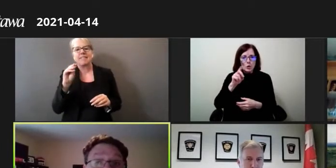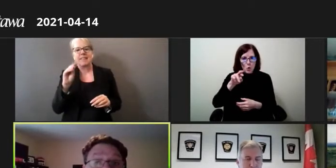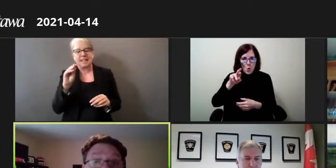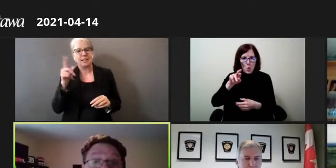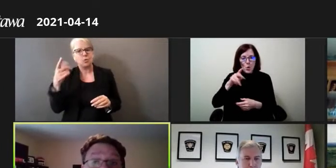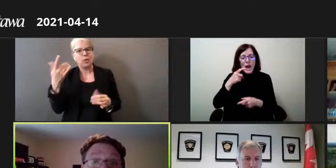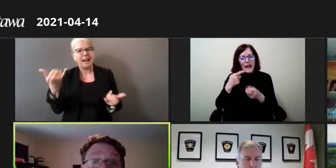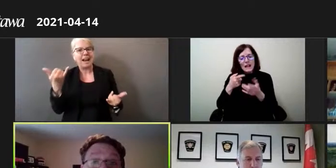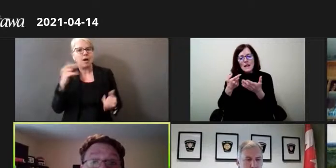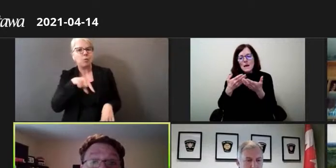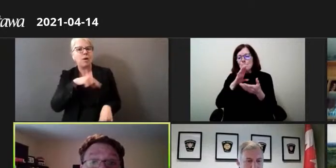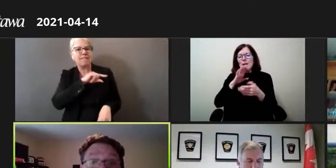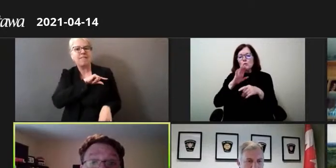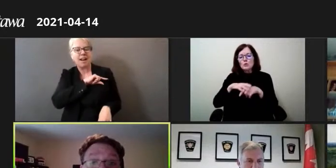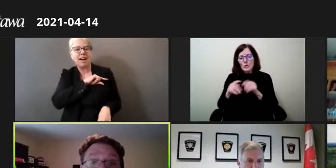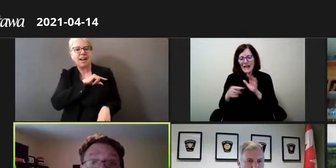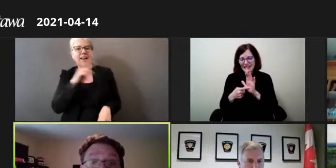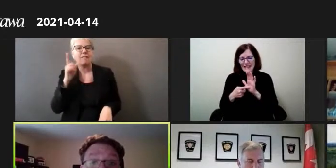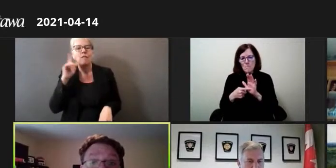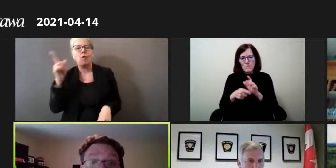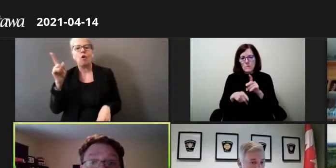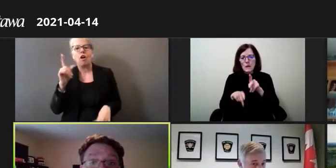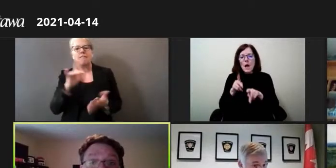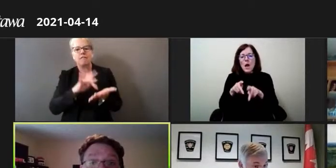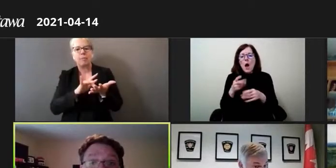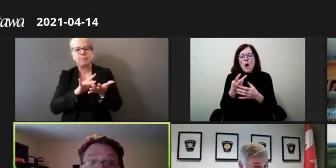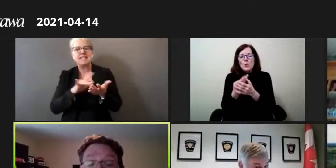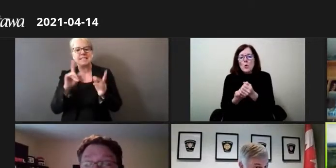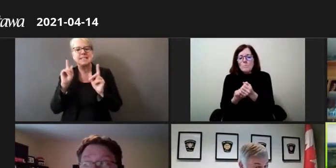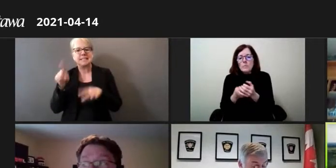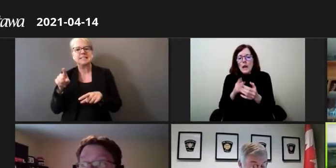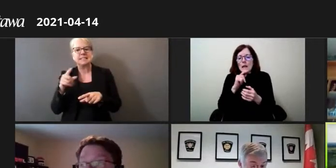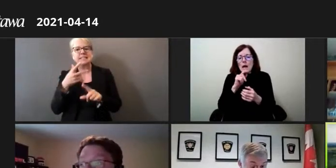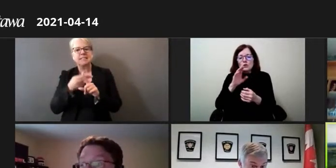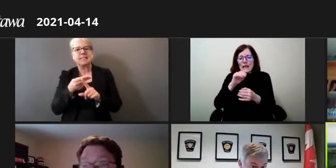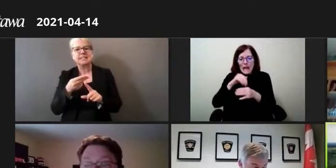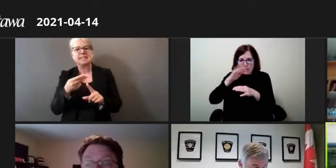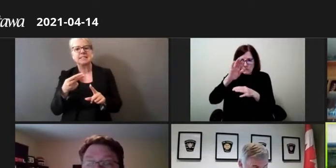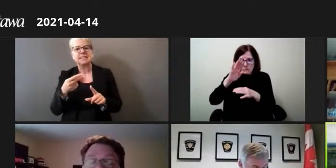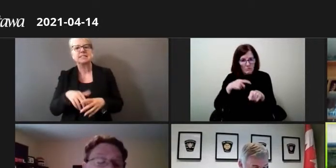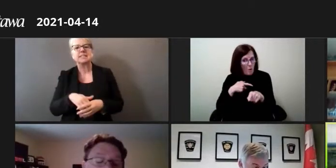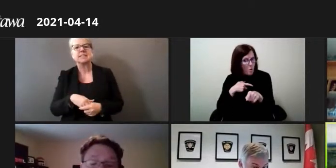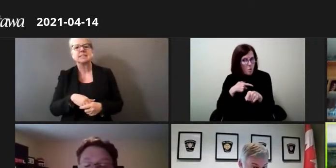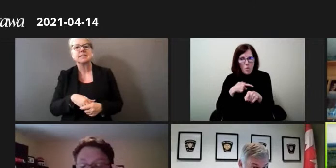eligible for the pharmacy vaccine.